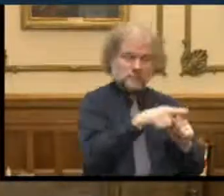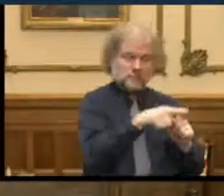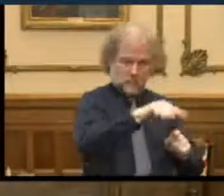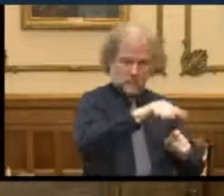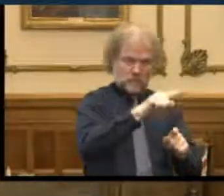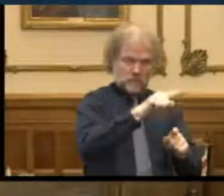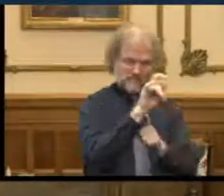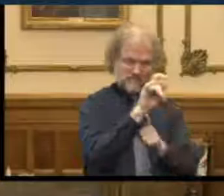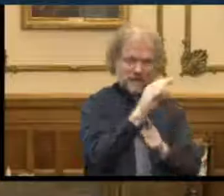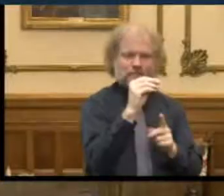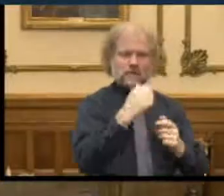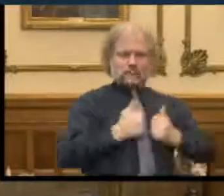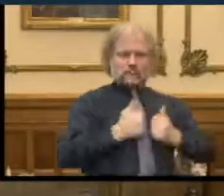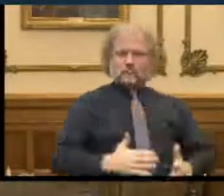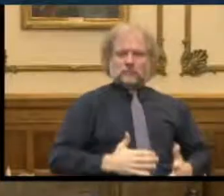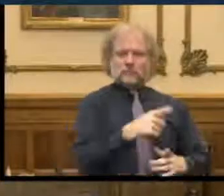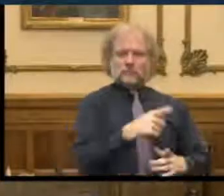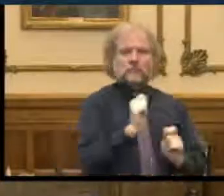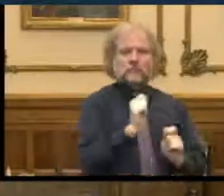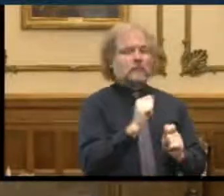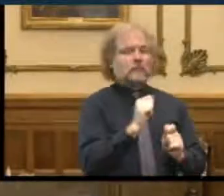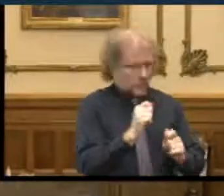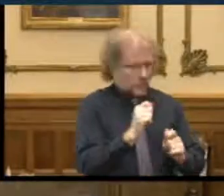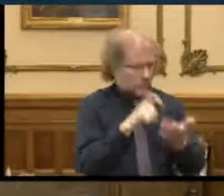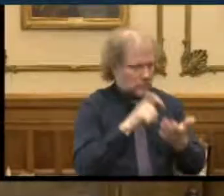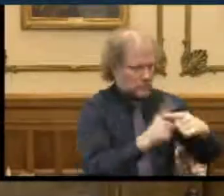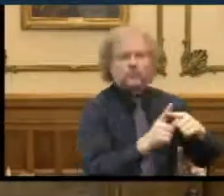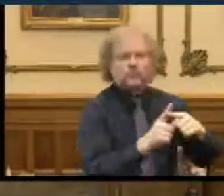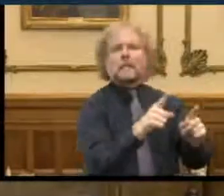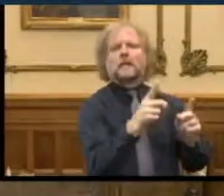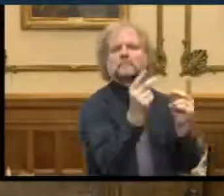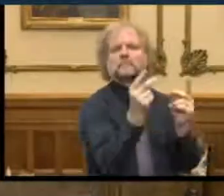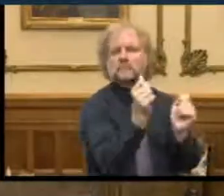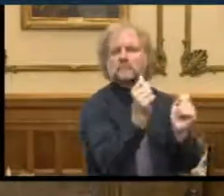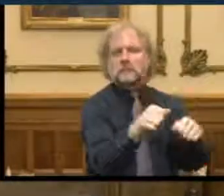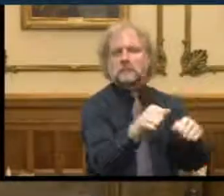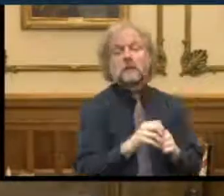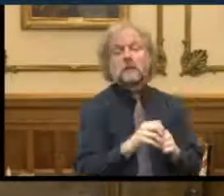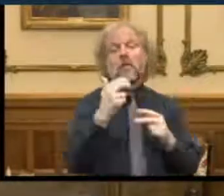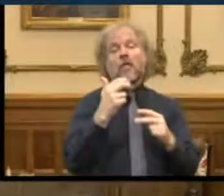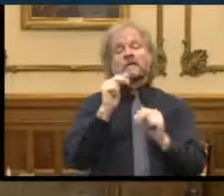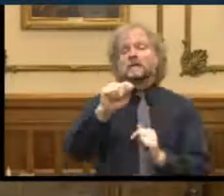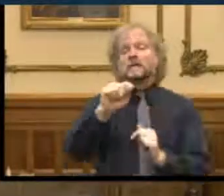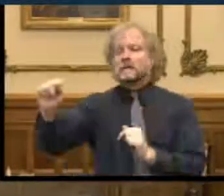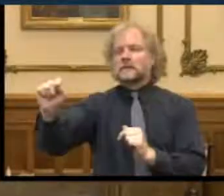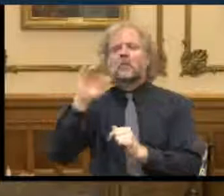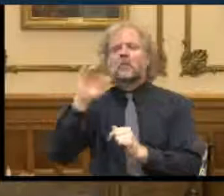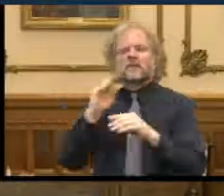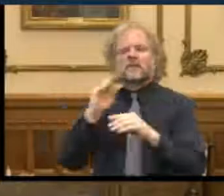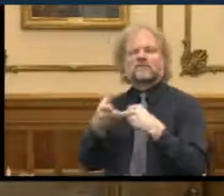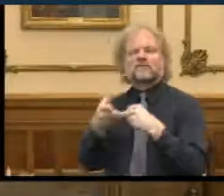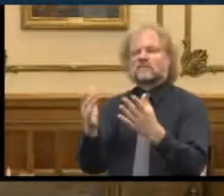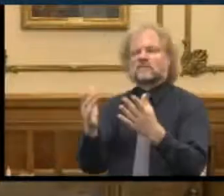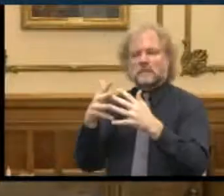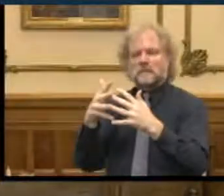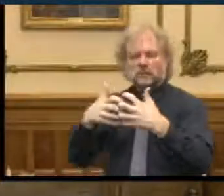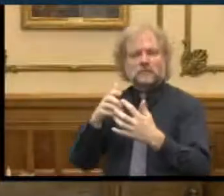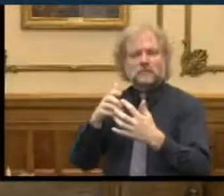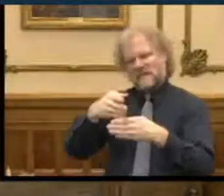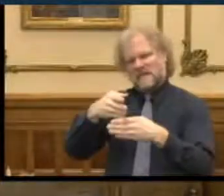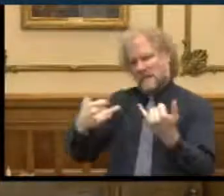so that they can quickly respond to positive results. The rest of the facilities are expected to receive their machines by the end of the